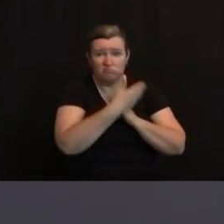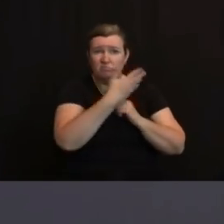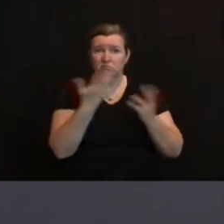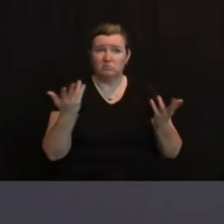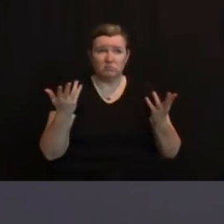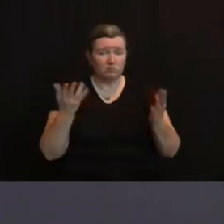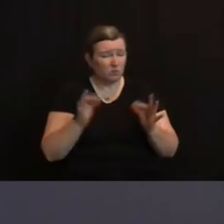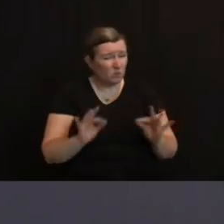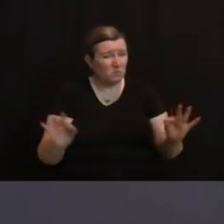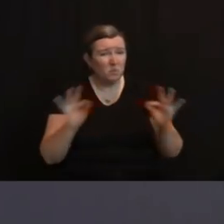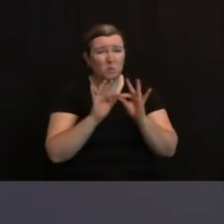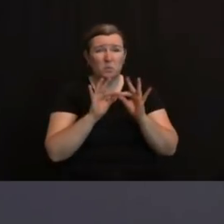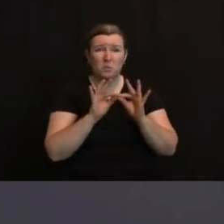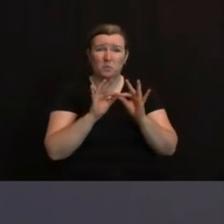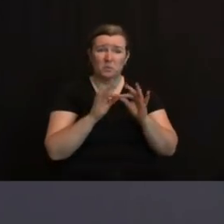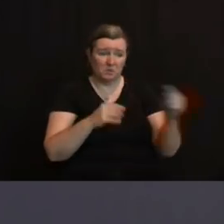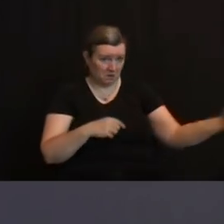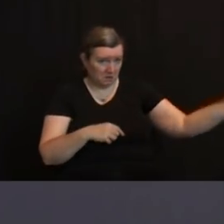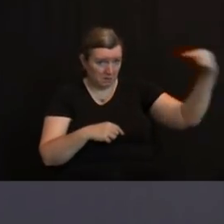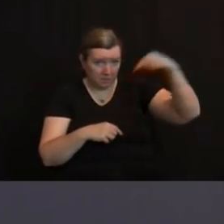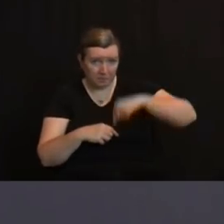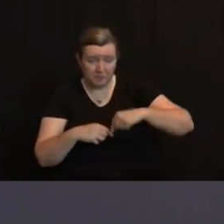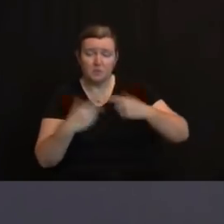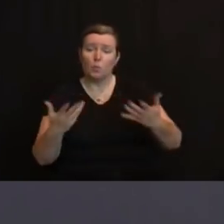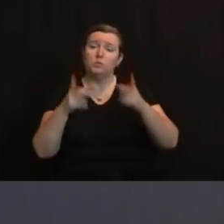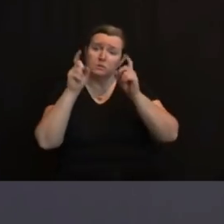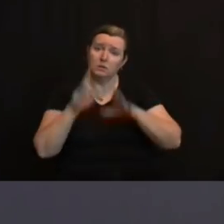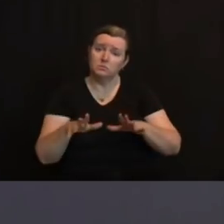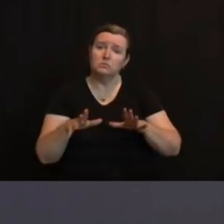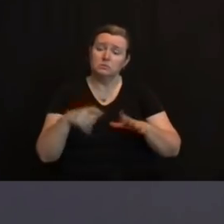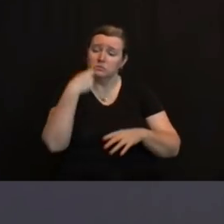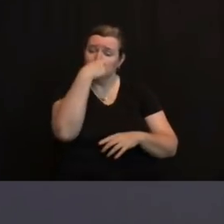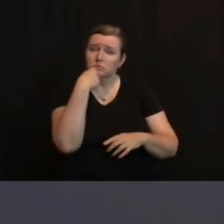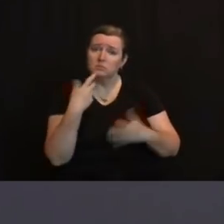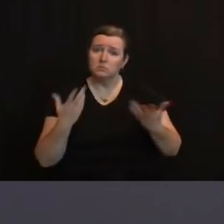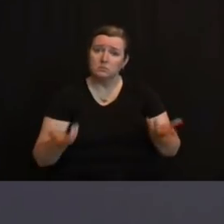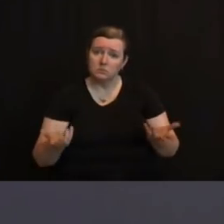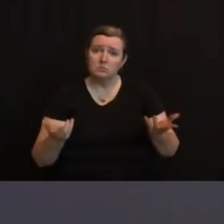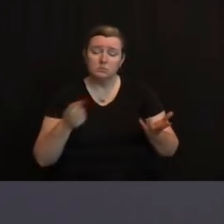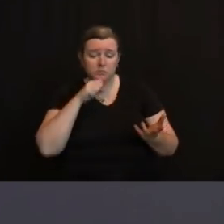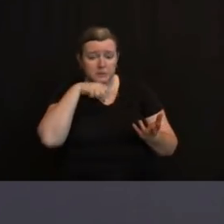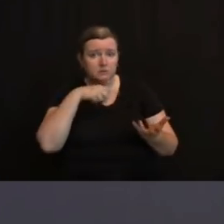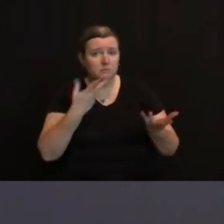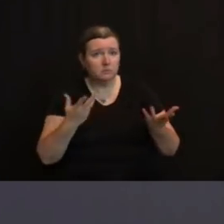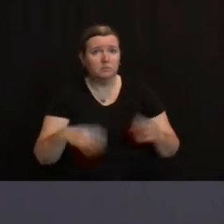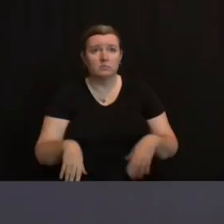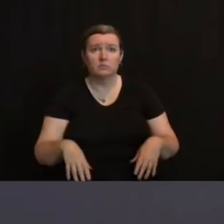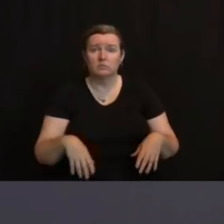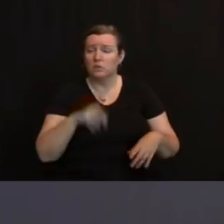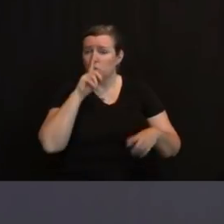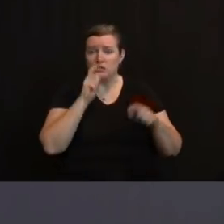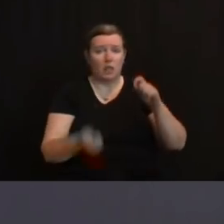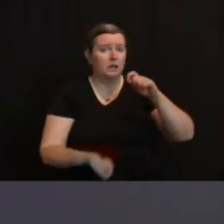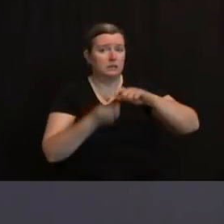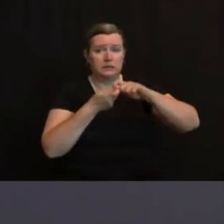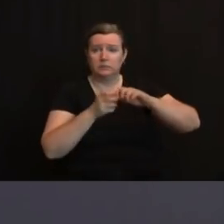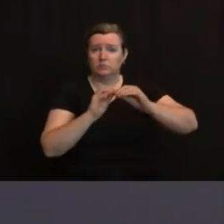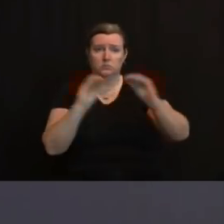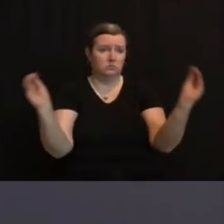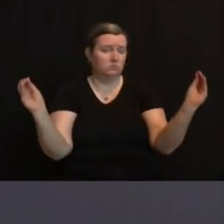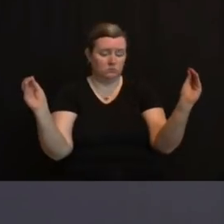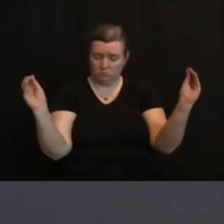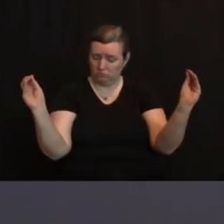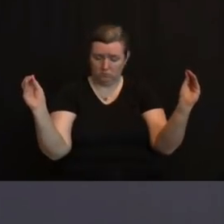element of this, to do the right thing here. And there's zero retaliation from yours truly. Thank